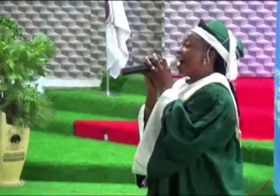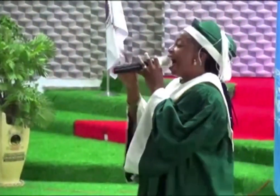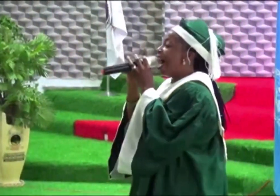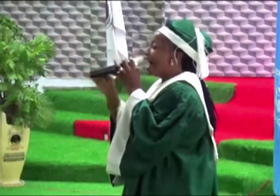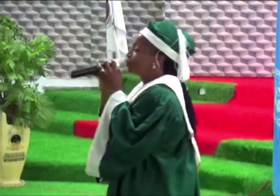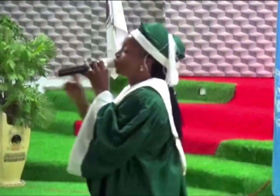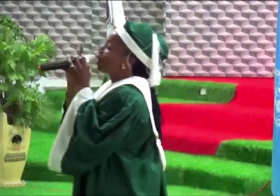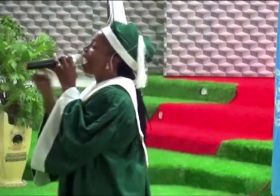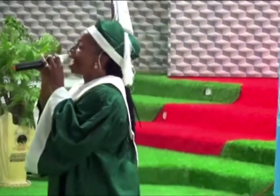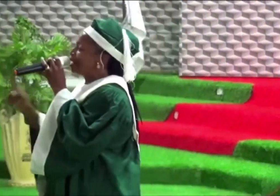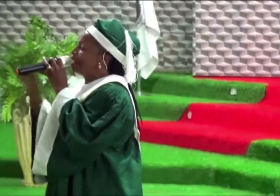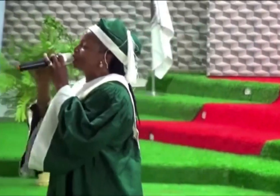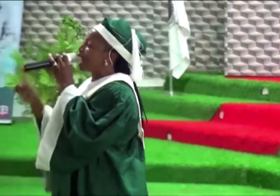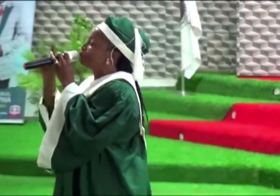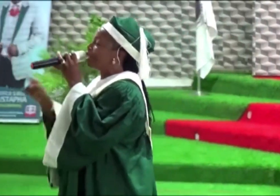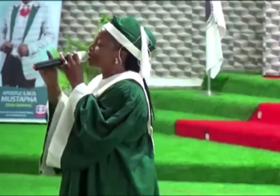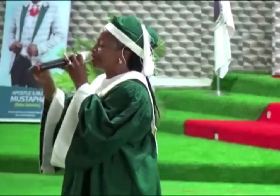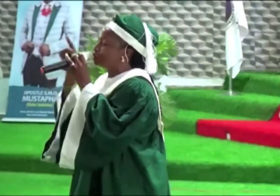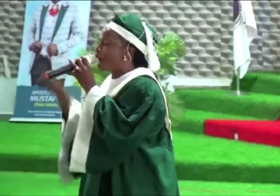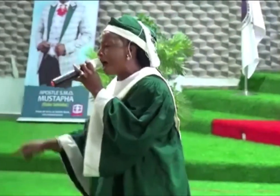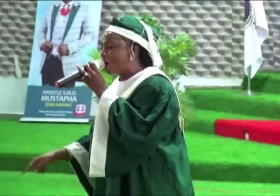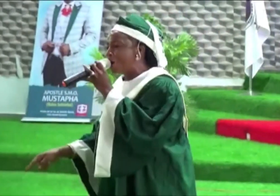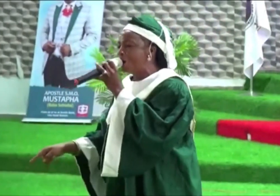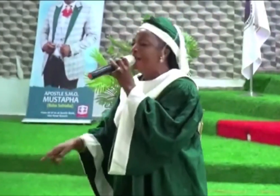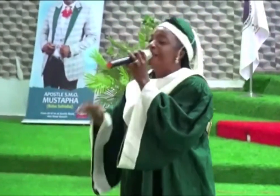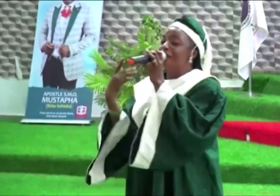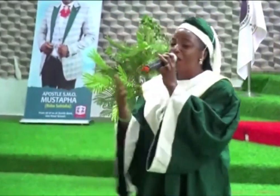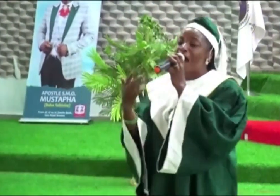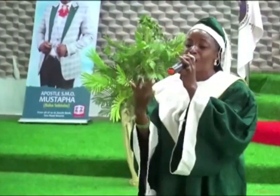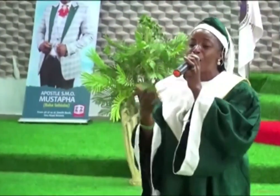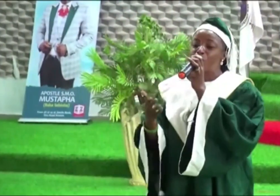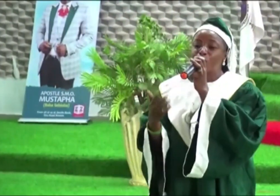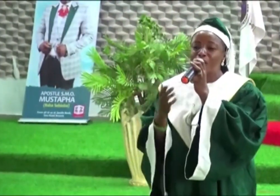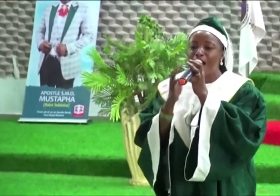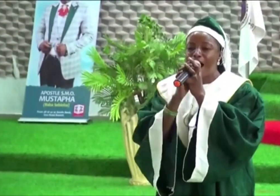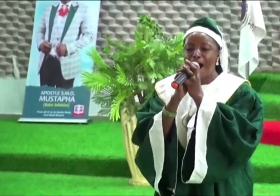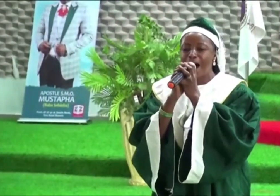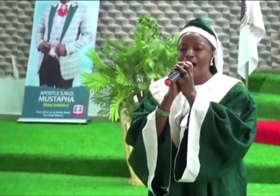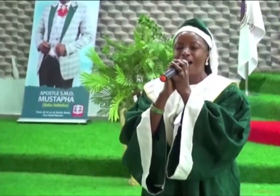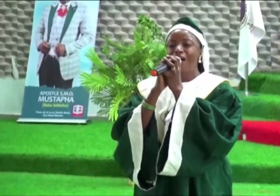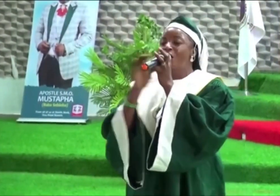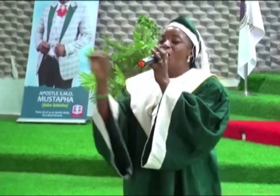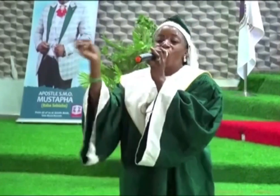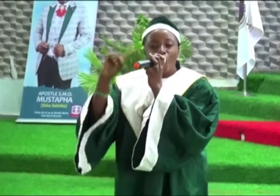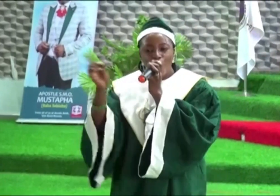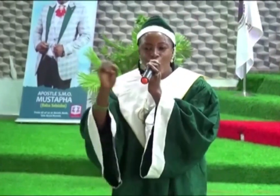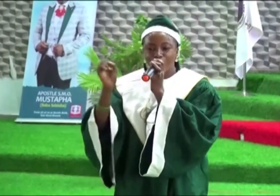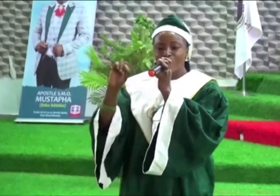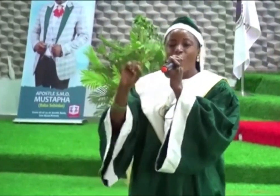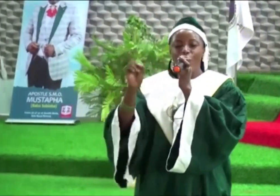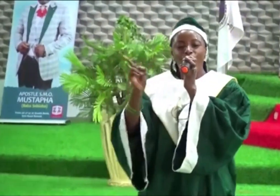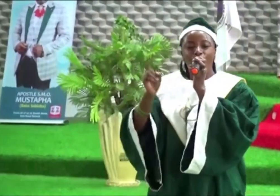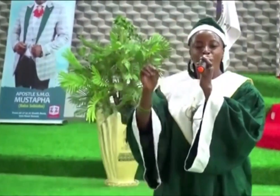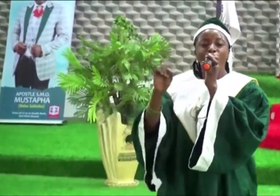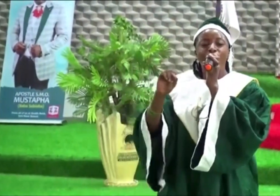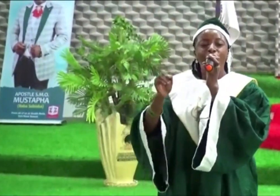eh adura ni jabe si gba o nigba to buru tan ko so